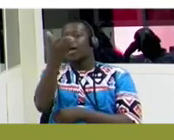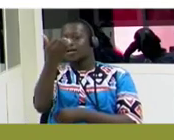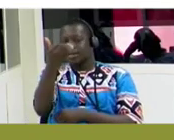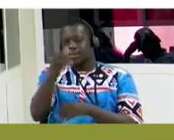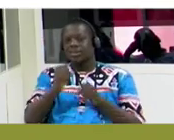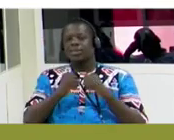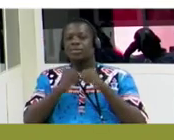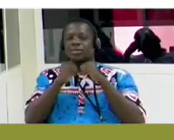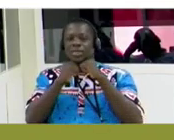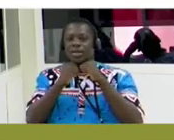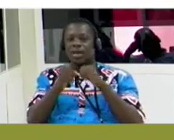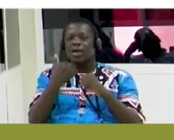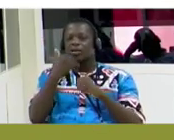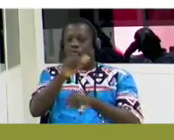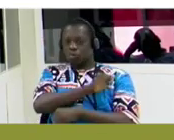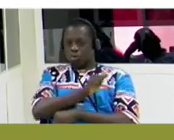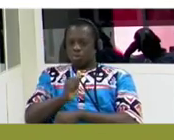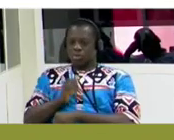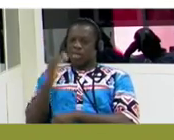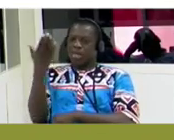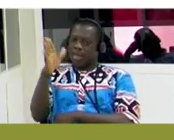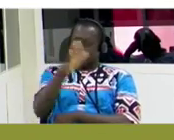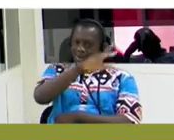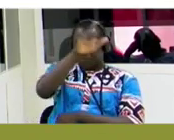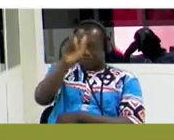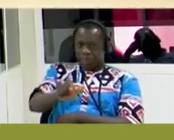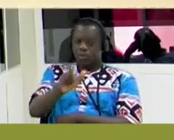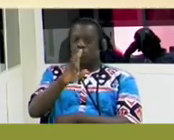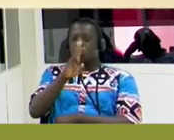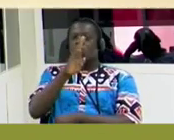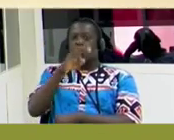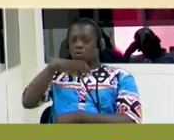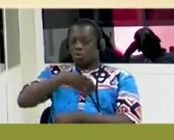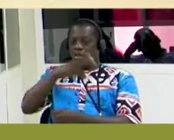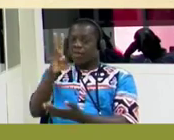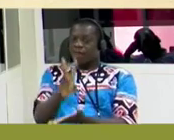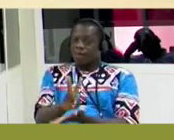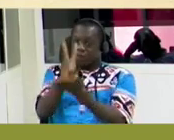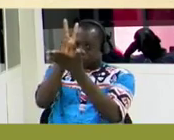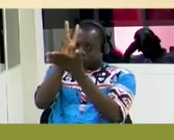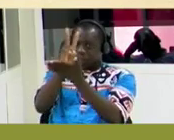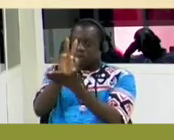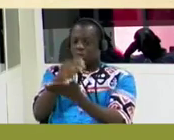Sana, anybody who want to volunteer, we are going for a fight.